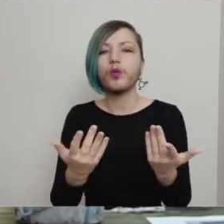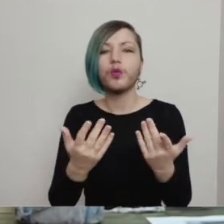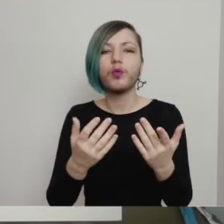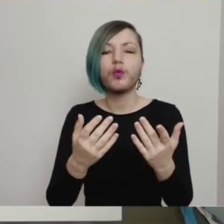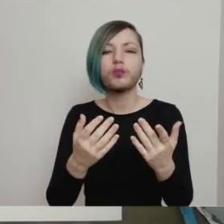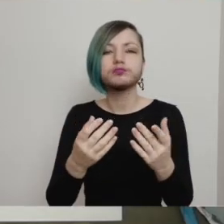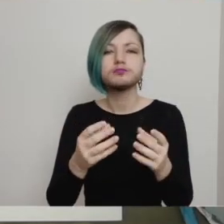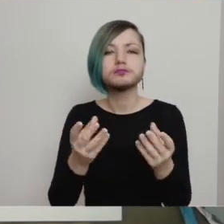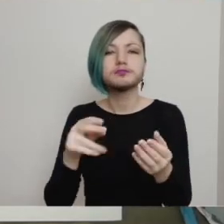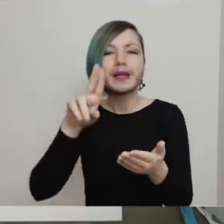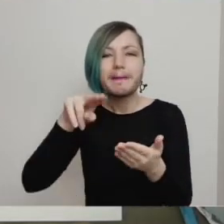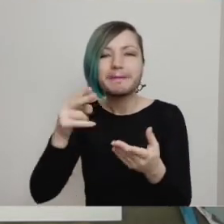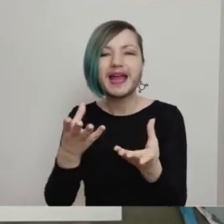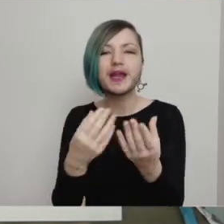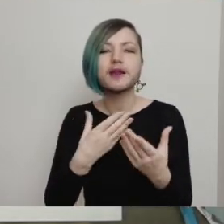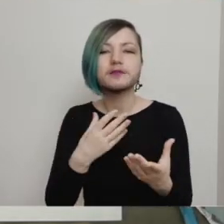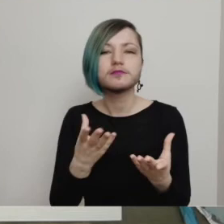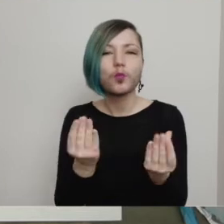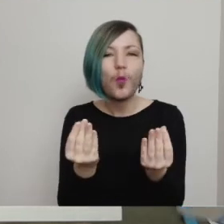use.